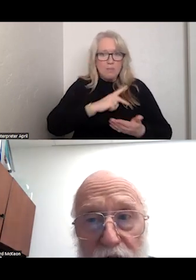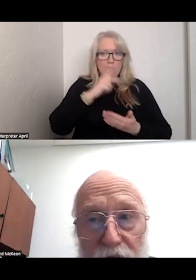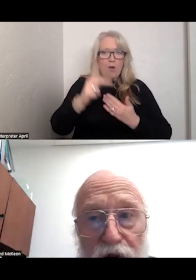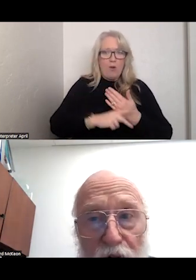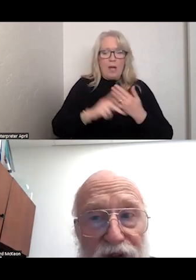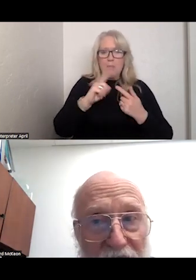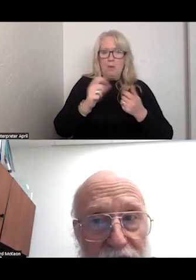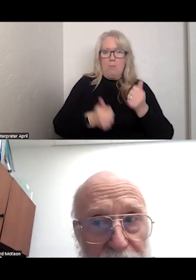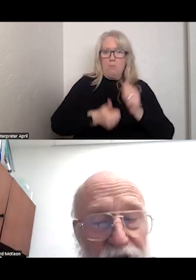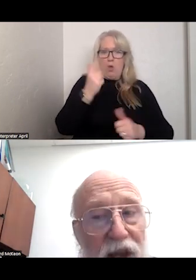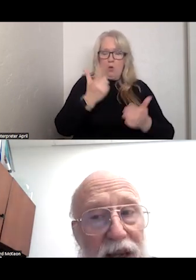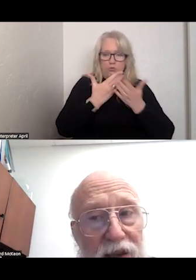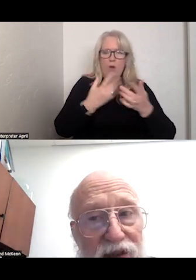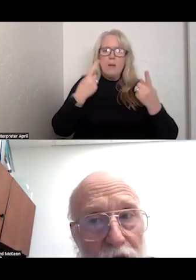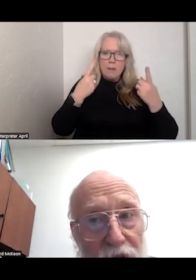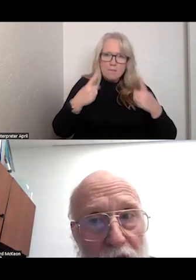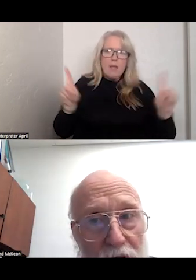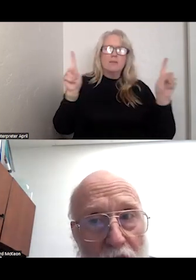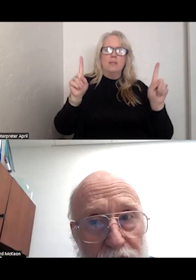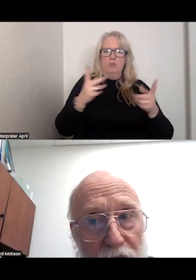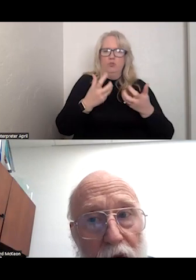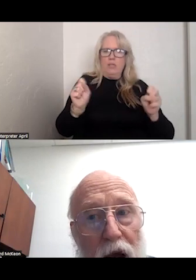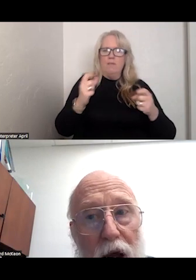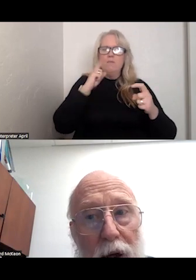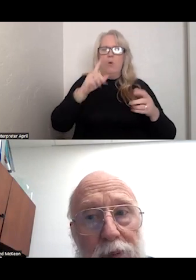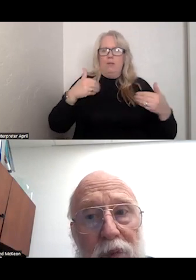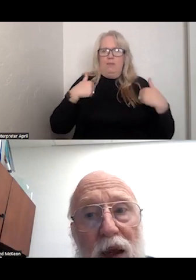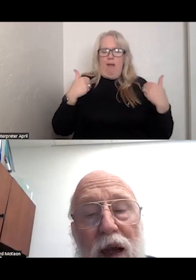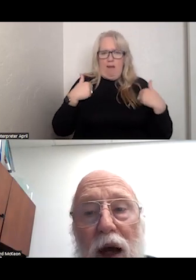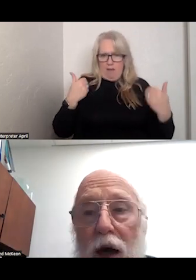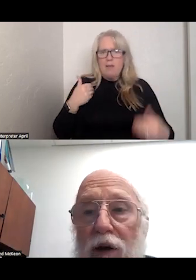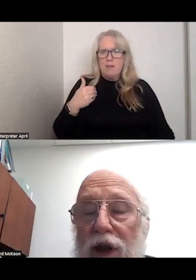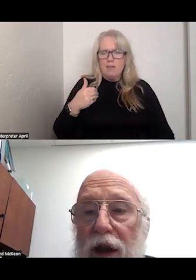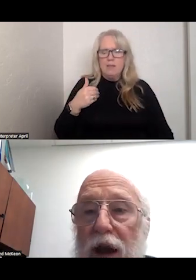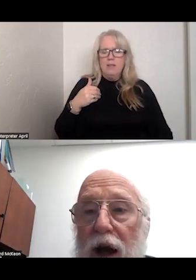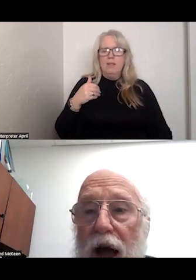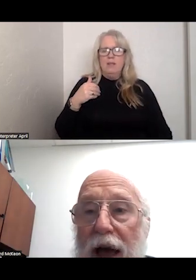most evidence for effectiveness in saving young lives, had